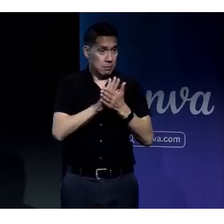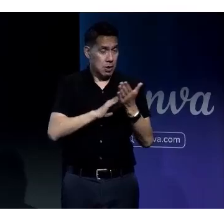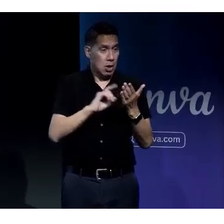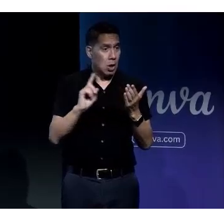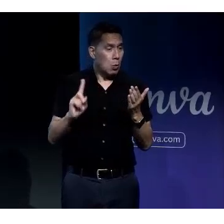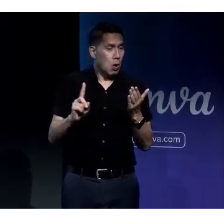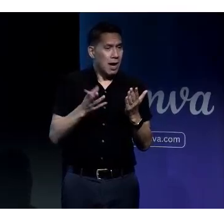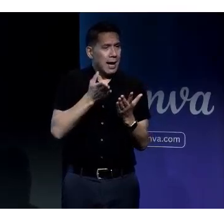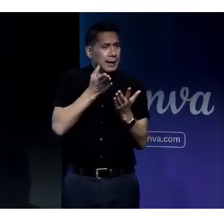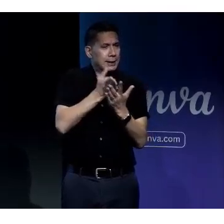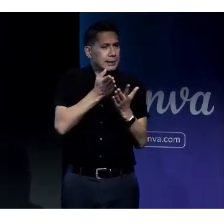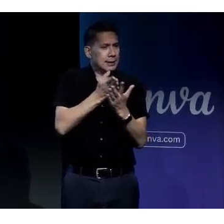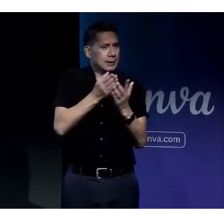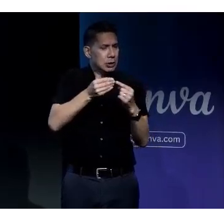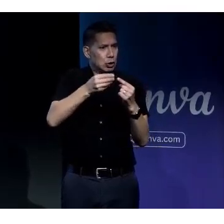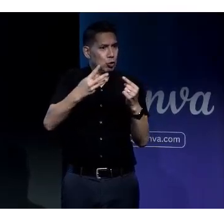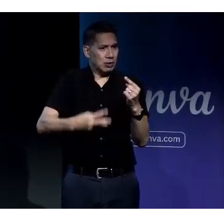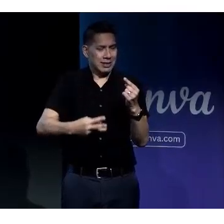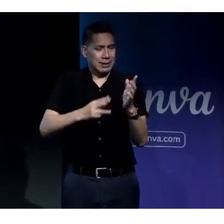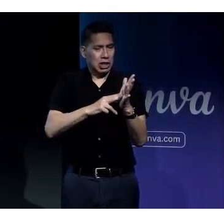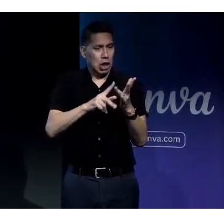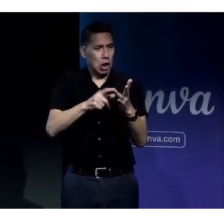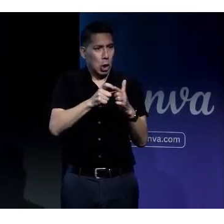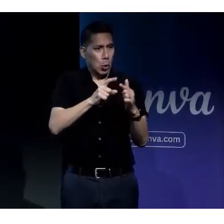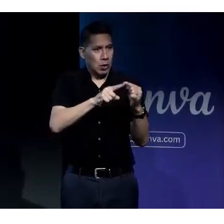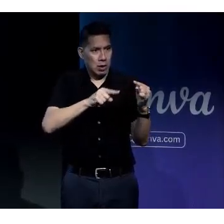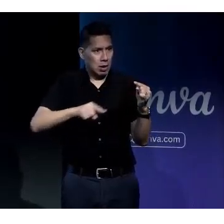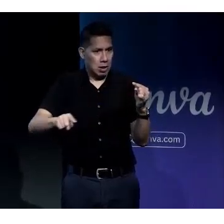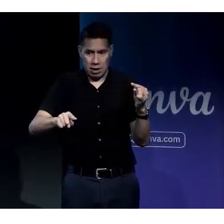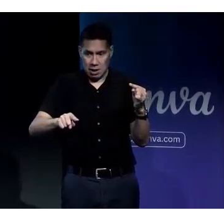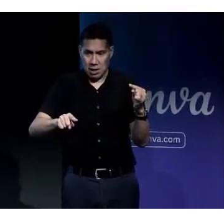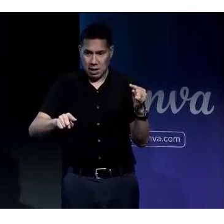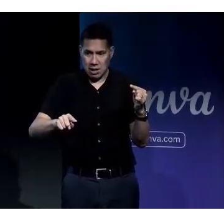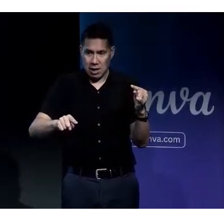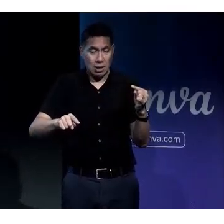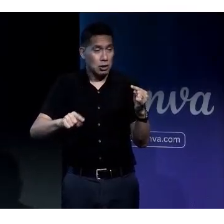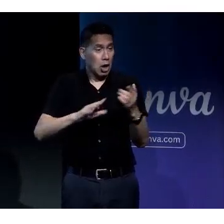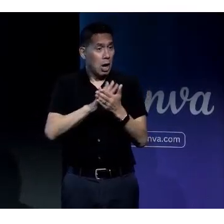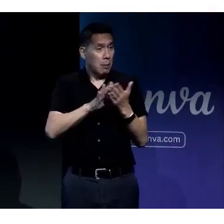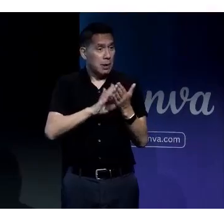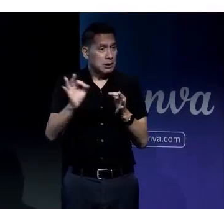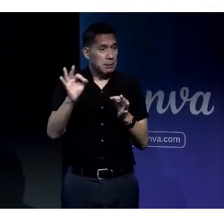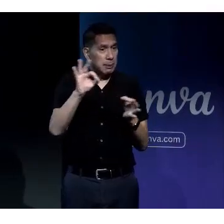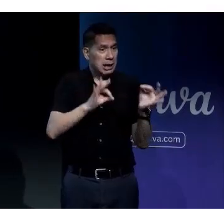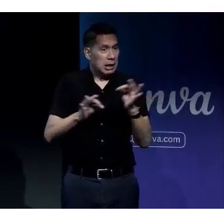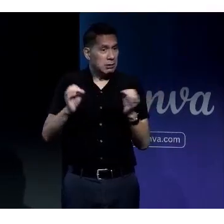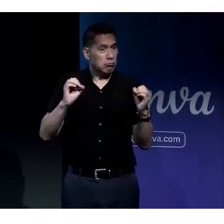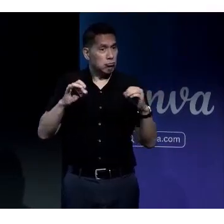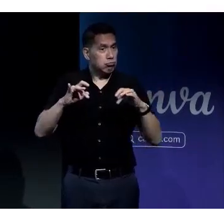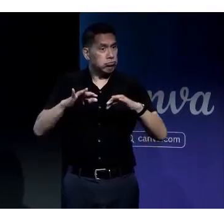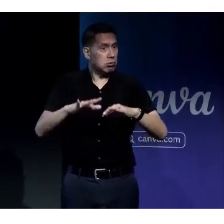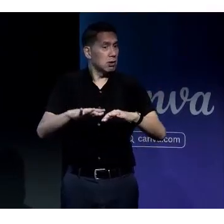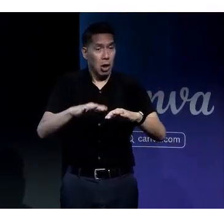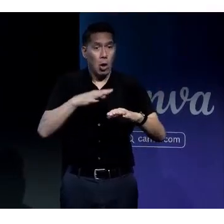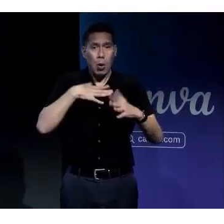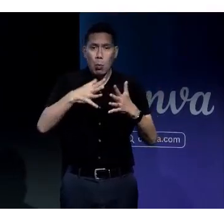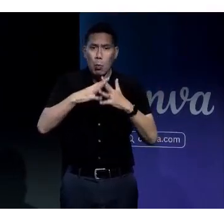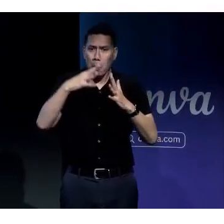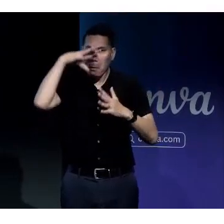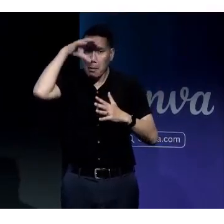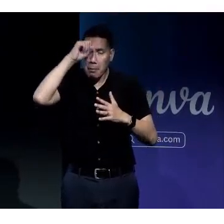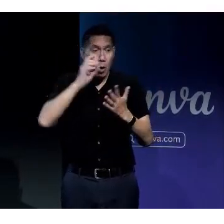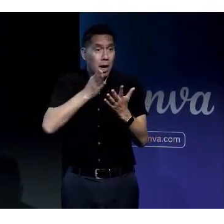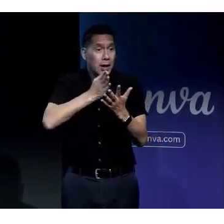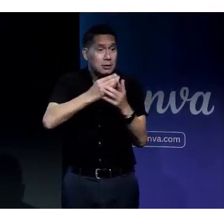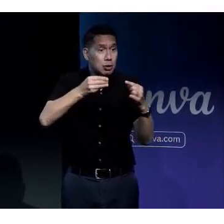the accessibility tree as a node with a role of image and a name of bees swarming. It's also worth remembering that the accessibility